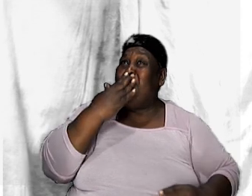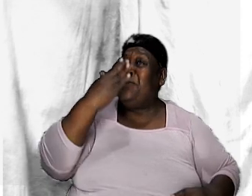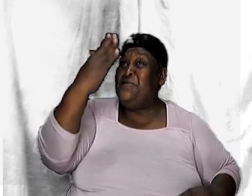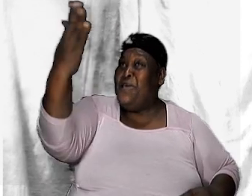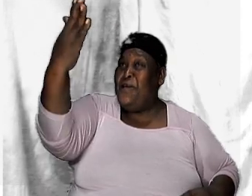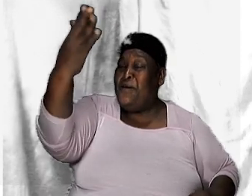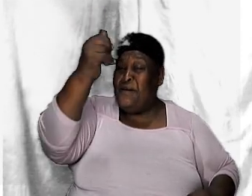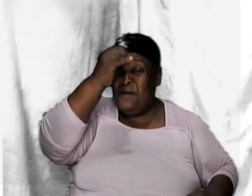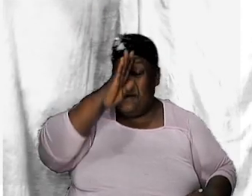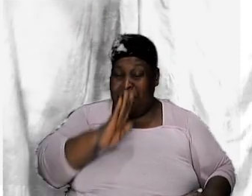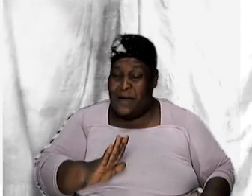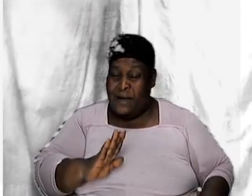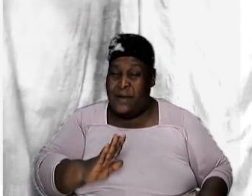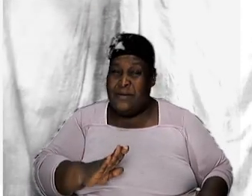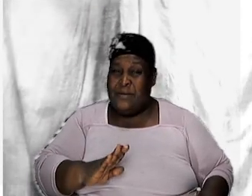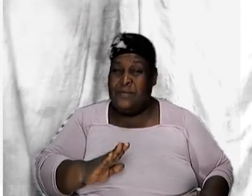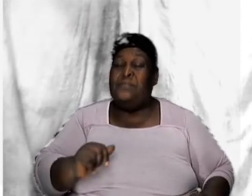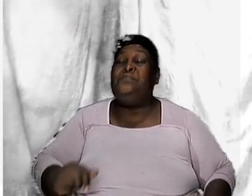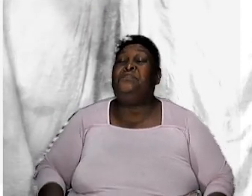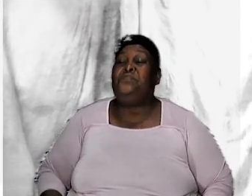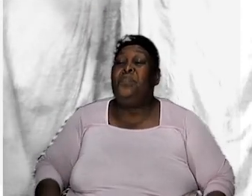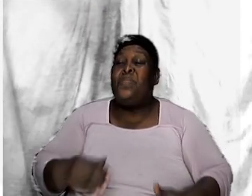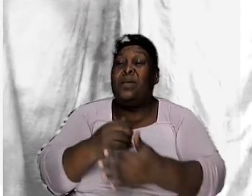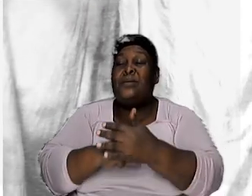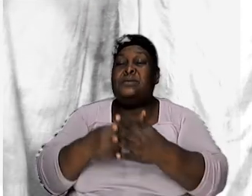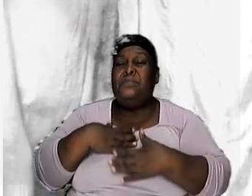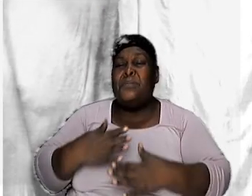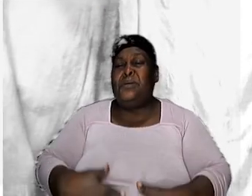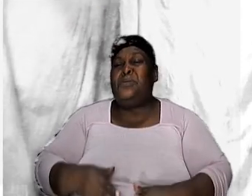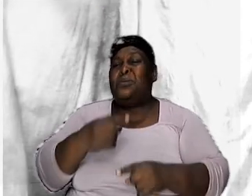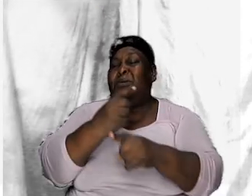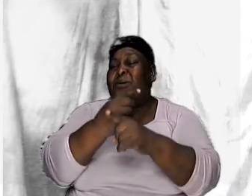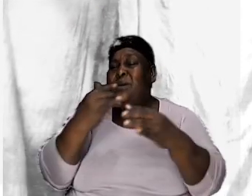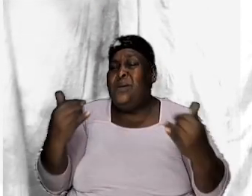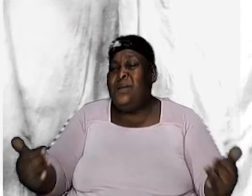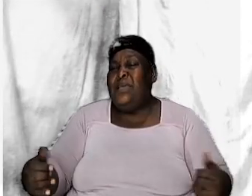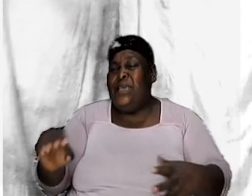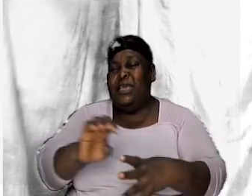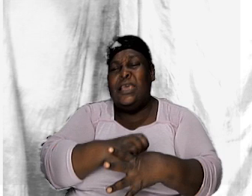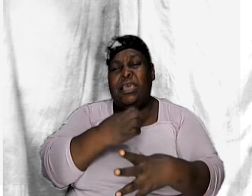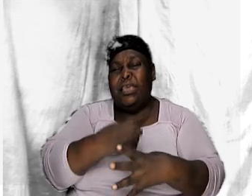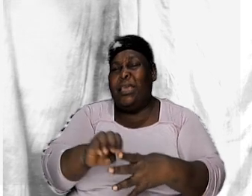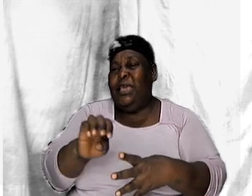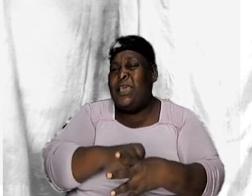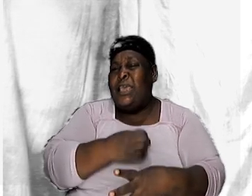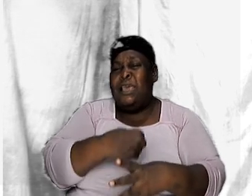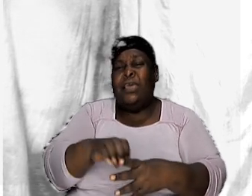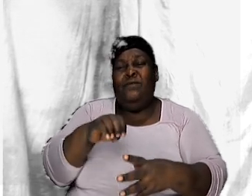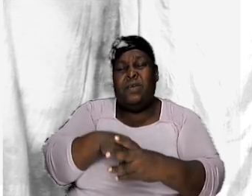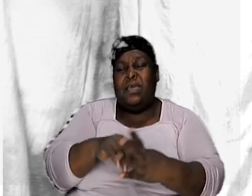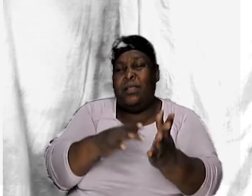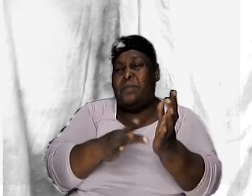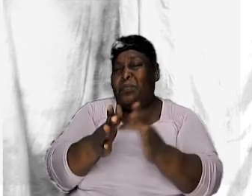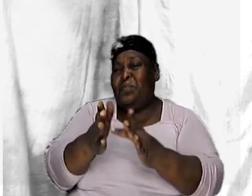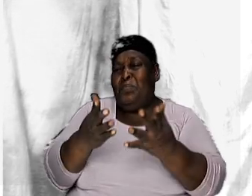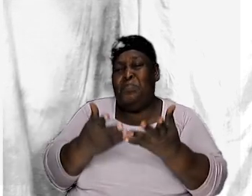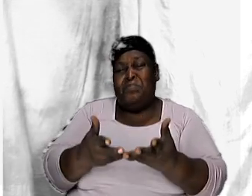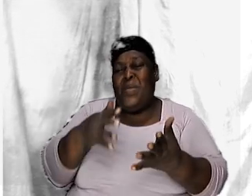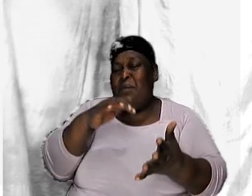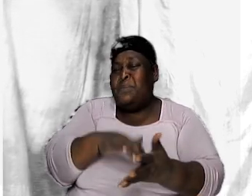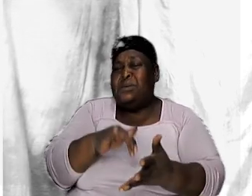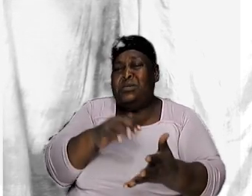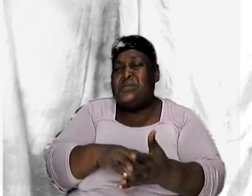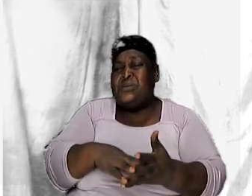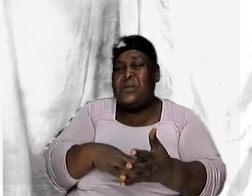you. Is there somebody right now who, even as we are doing the Bible study, amen, wanted us to toda God and tell